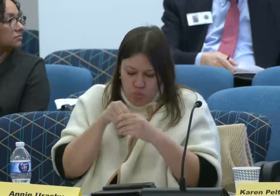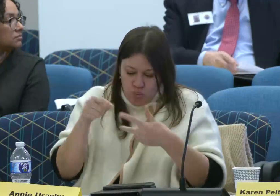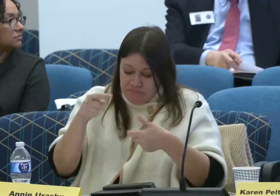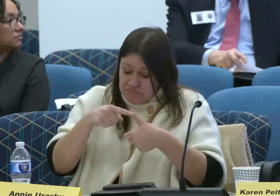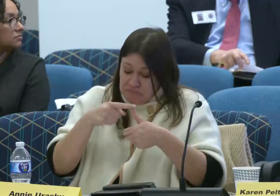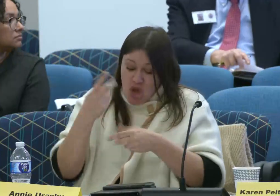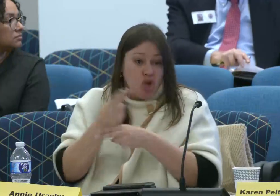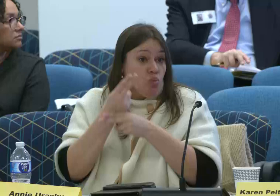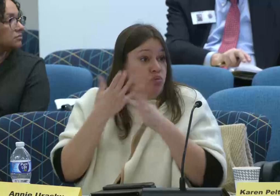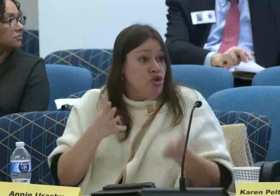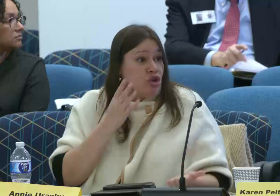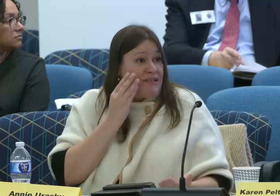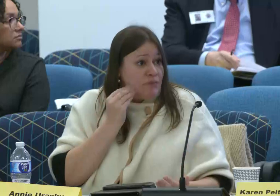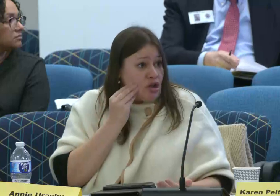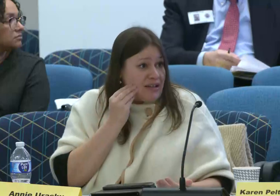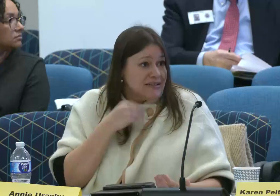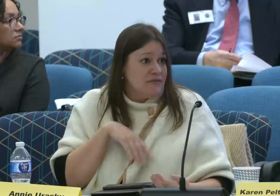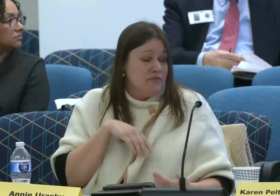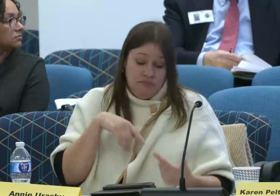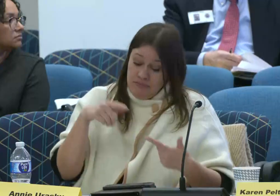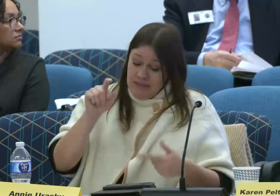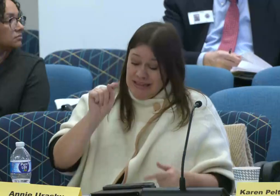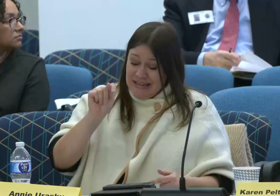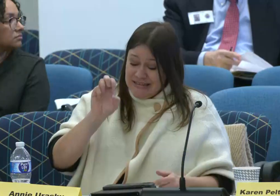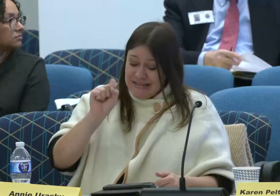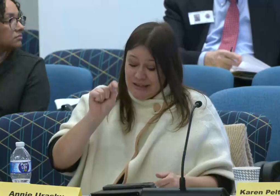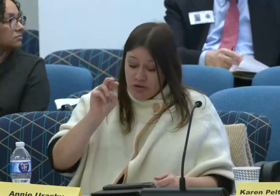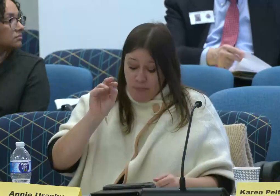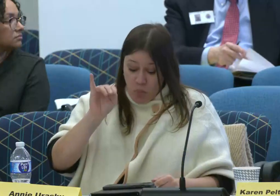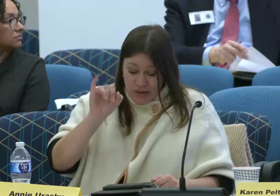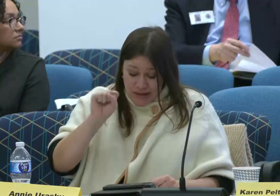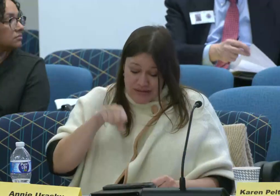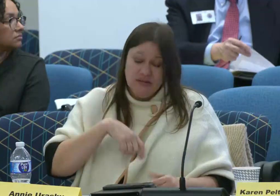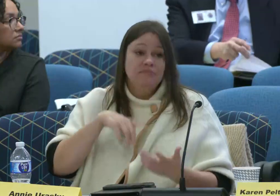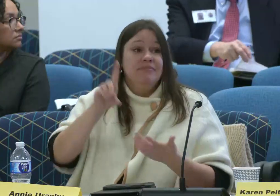examples that may include consumer experience,